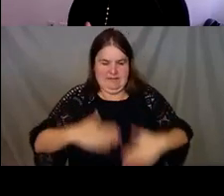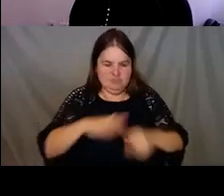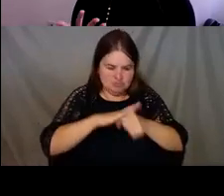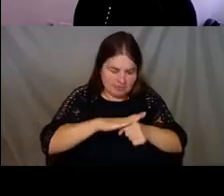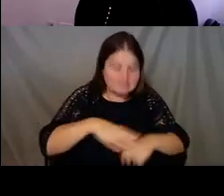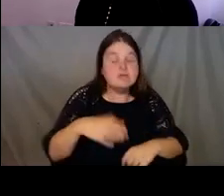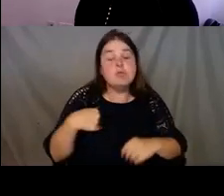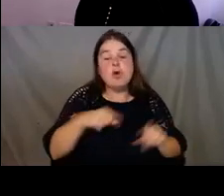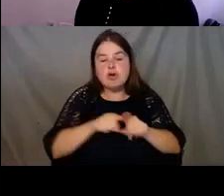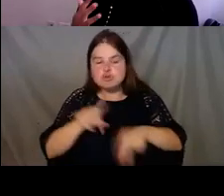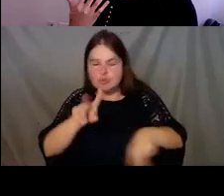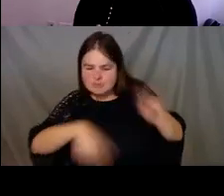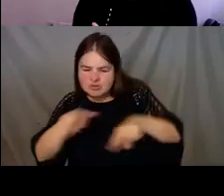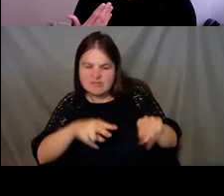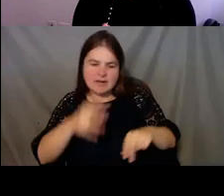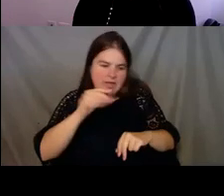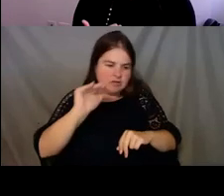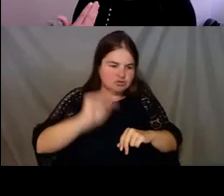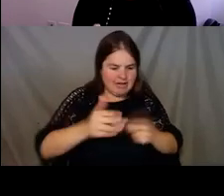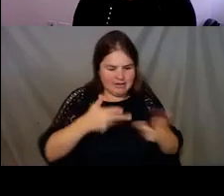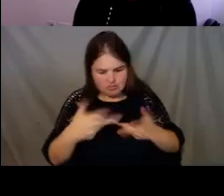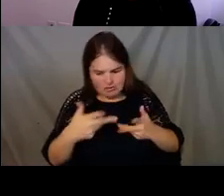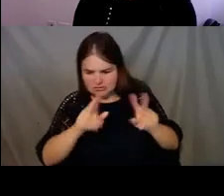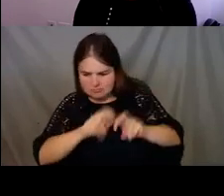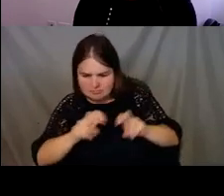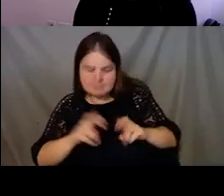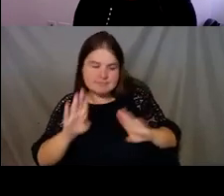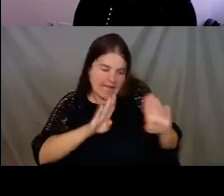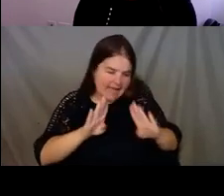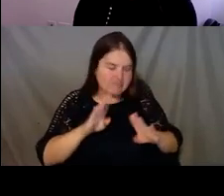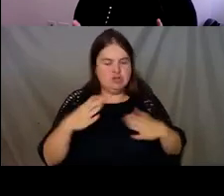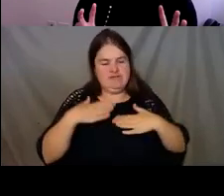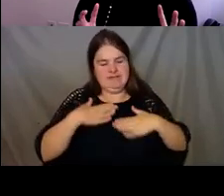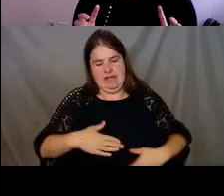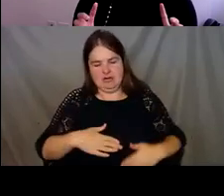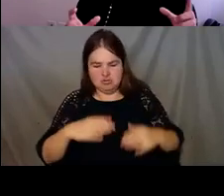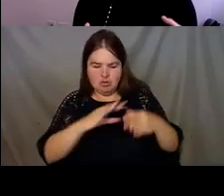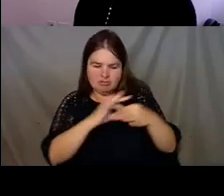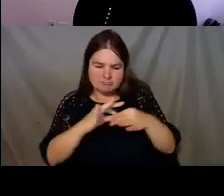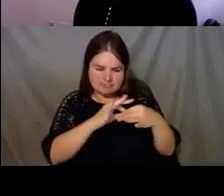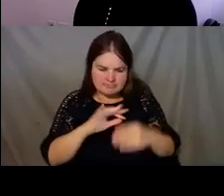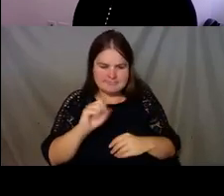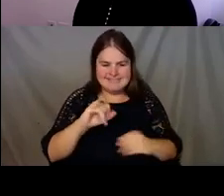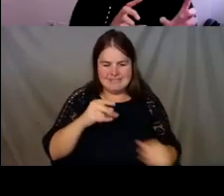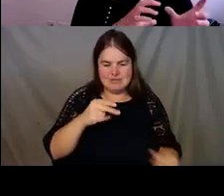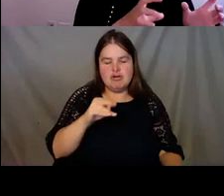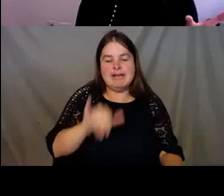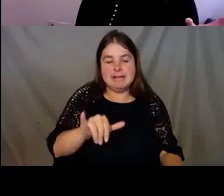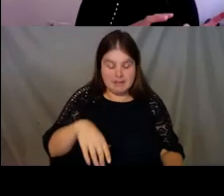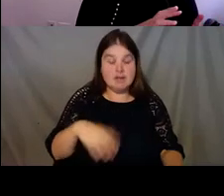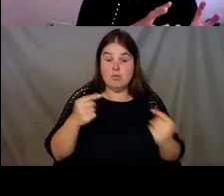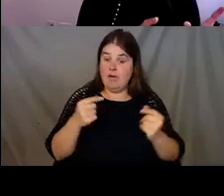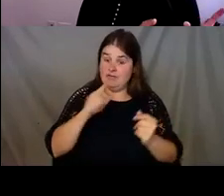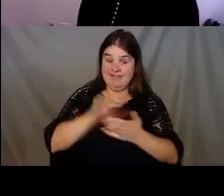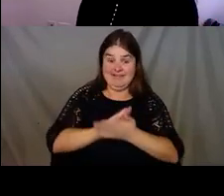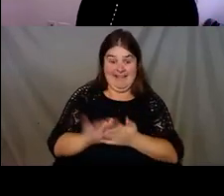observing mother-child interactions for measures of behavioral and physiological synchrony. And what's really nice is that we have